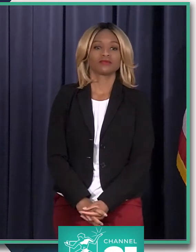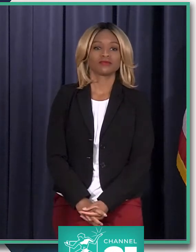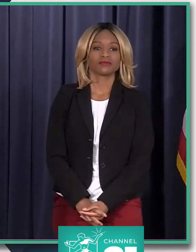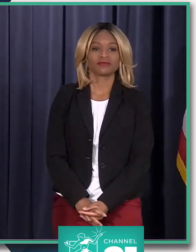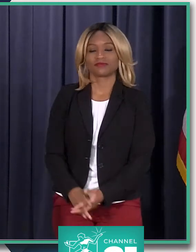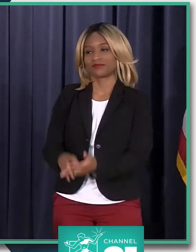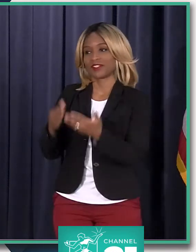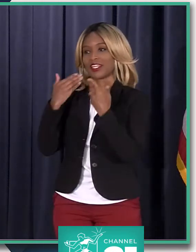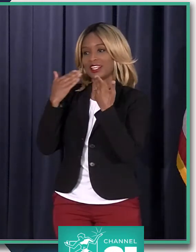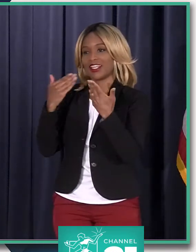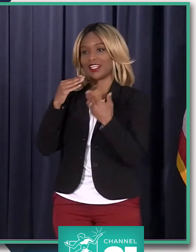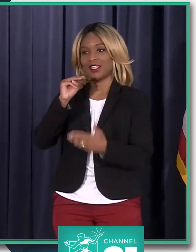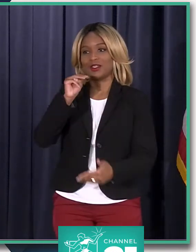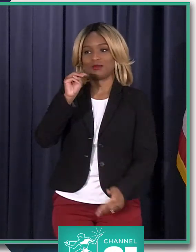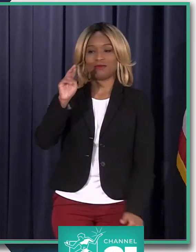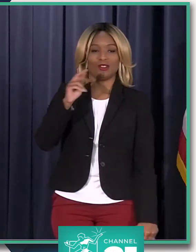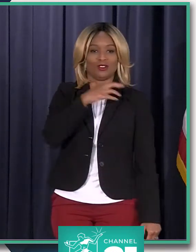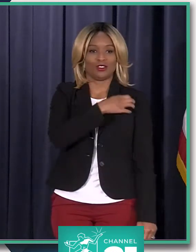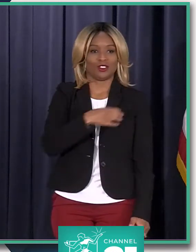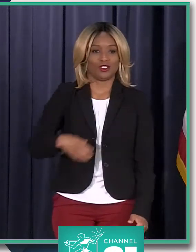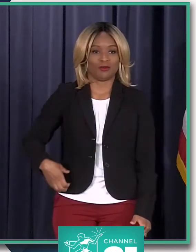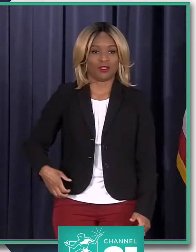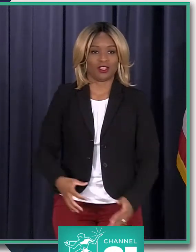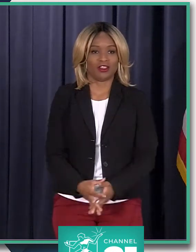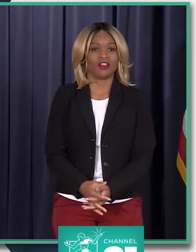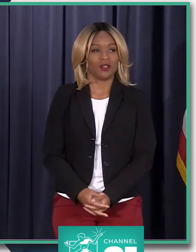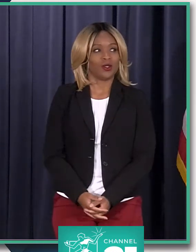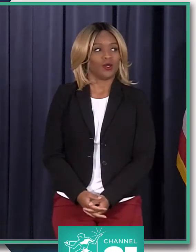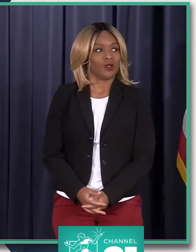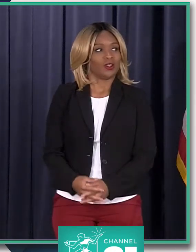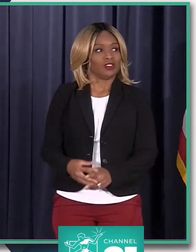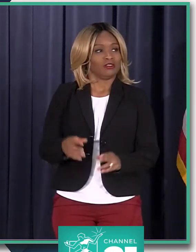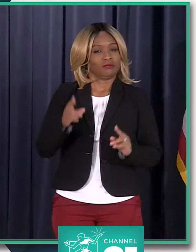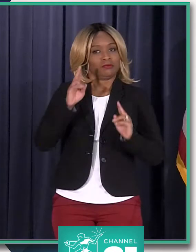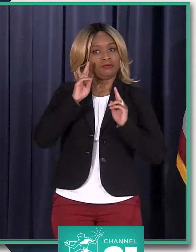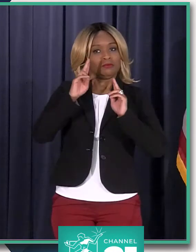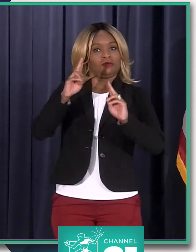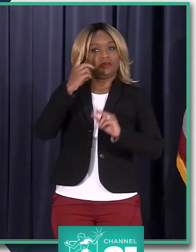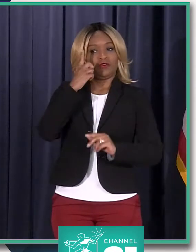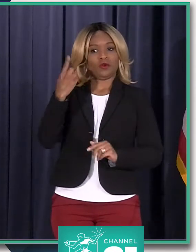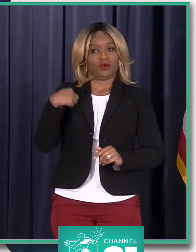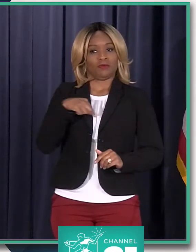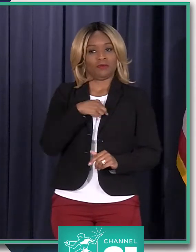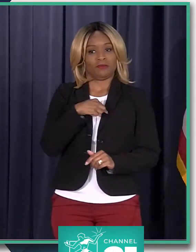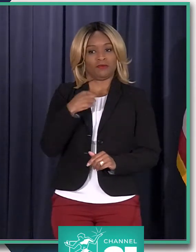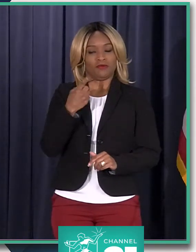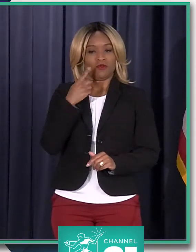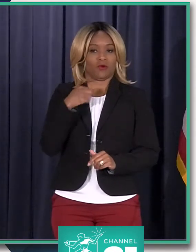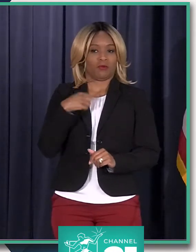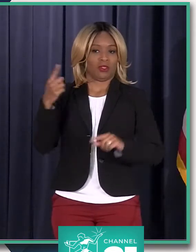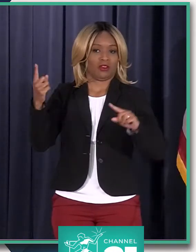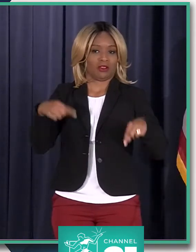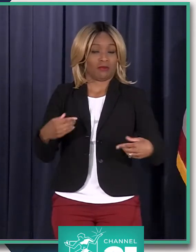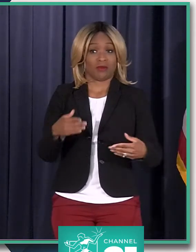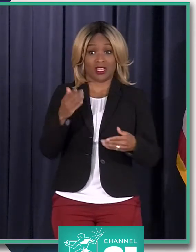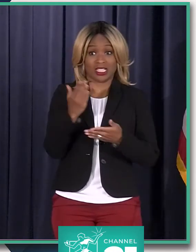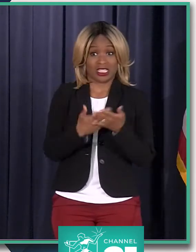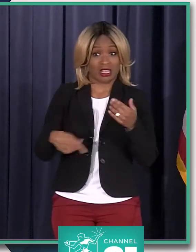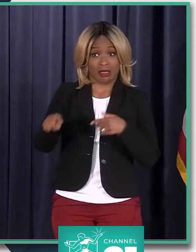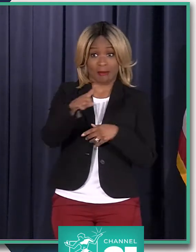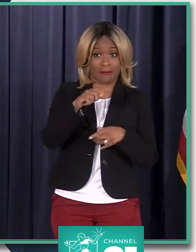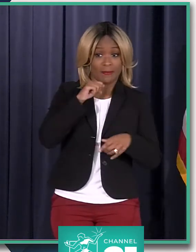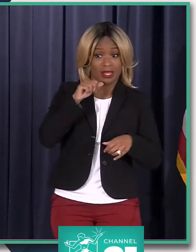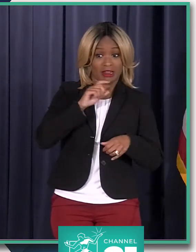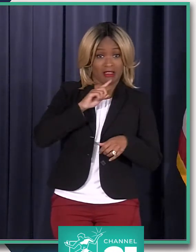Thank you, Mr. Mayor. It's a treat to be here, and for those that aren't sure,